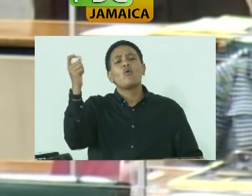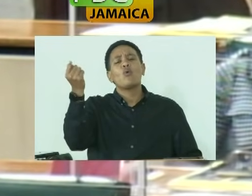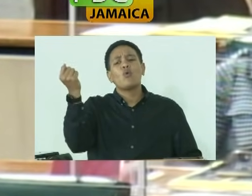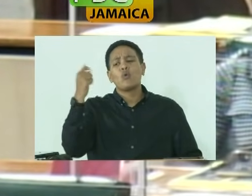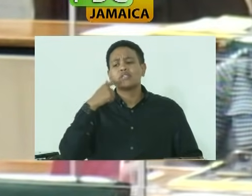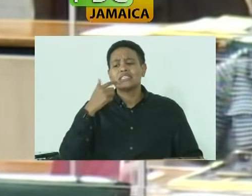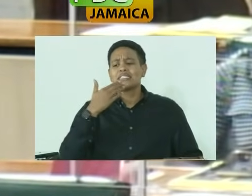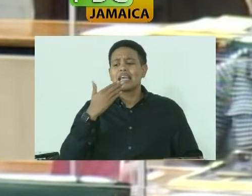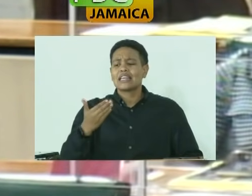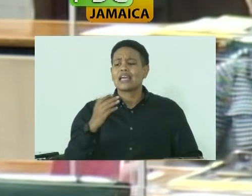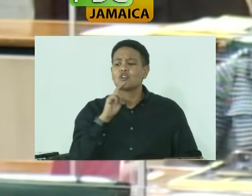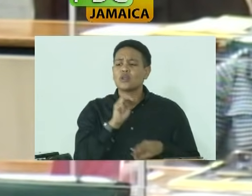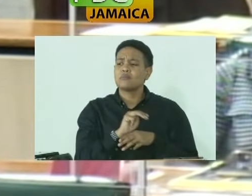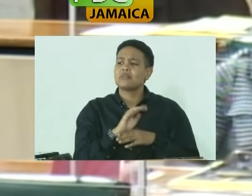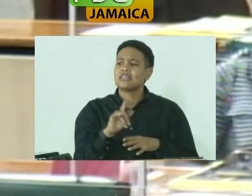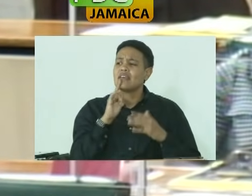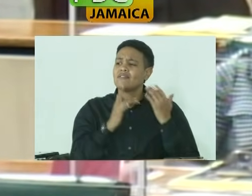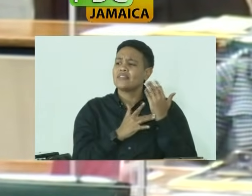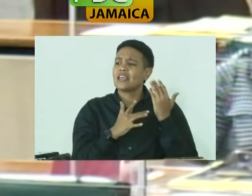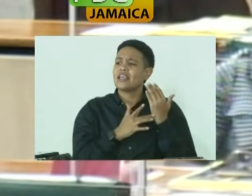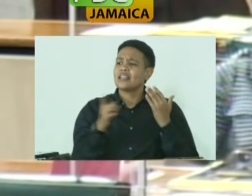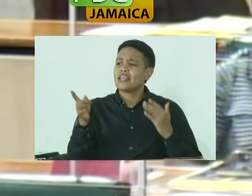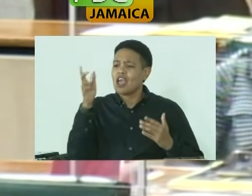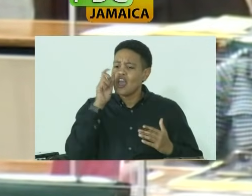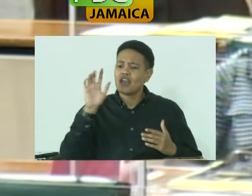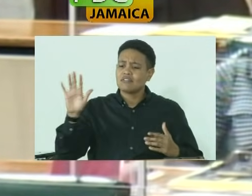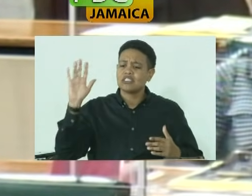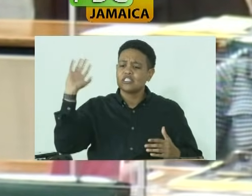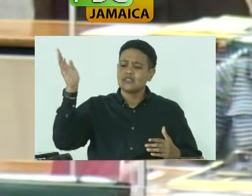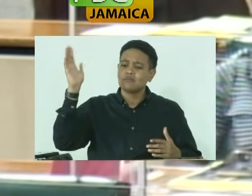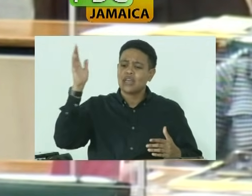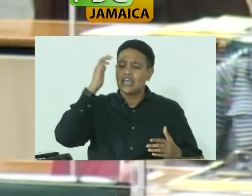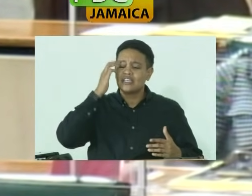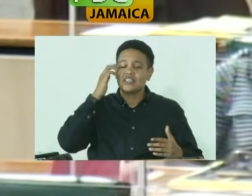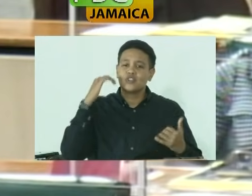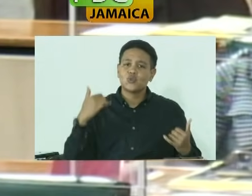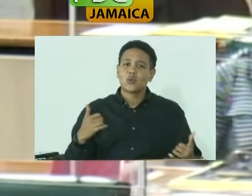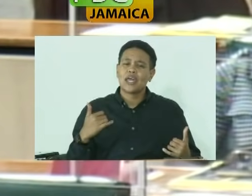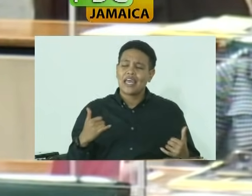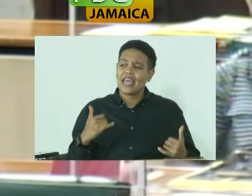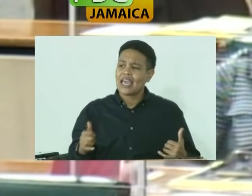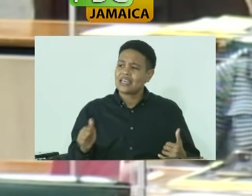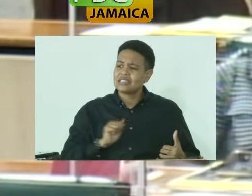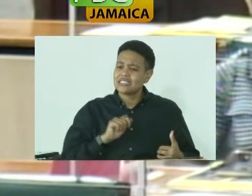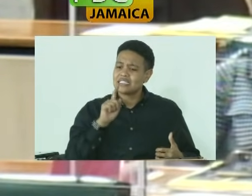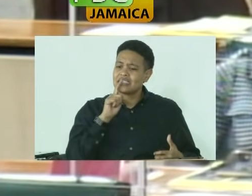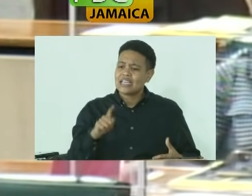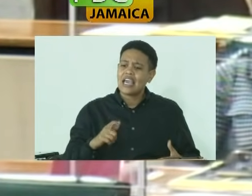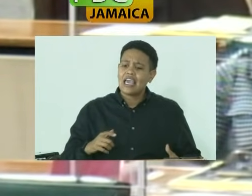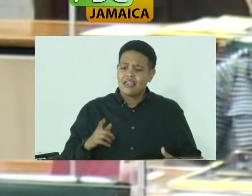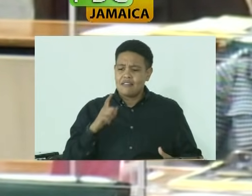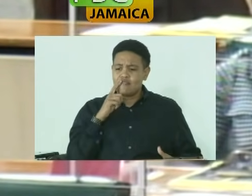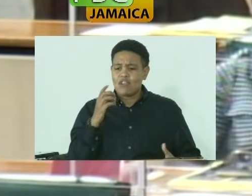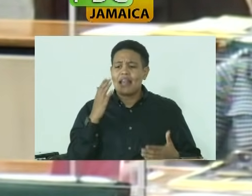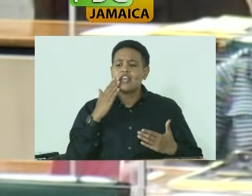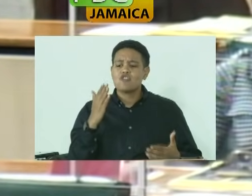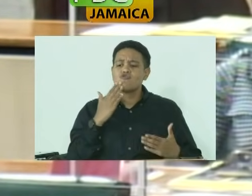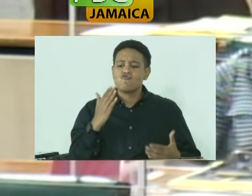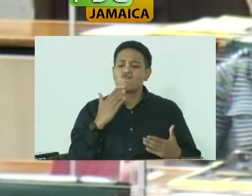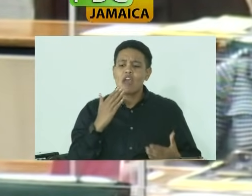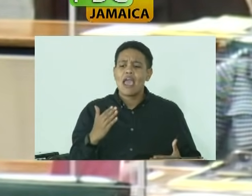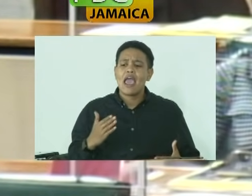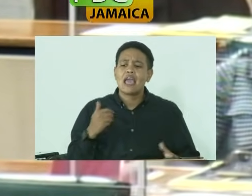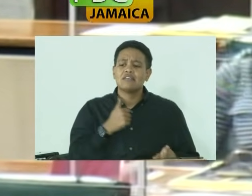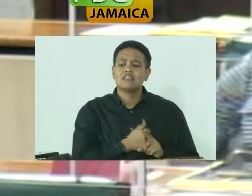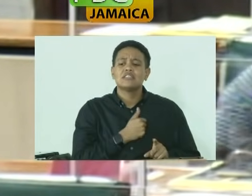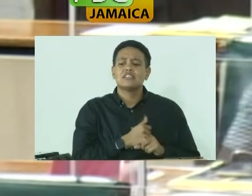the Minister of Technology. Having heard his presentation today, I am indeed grateful. It